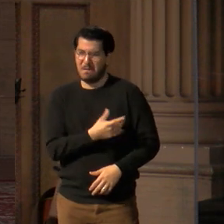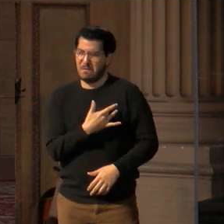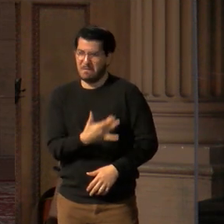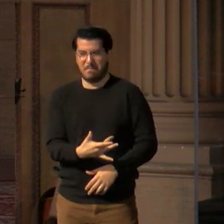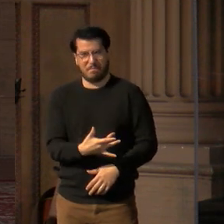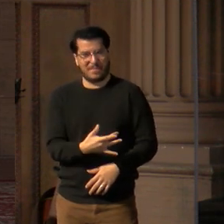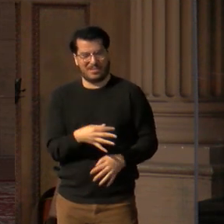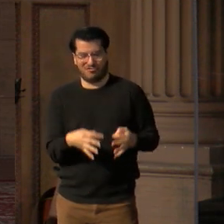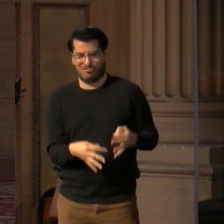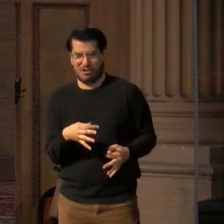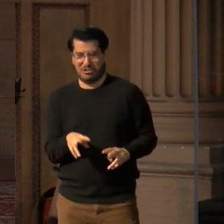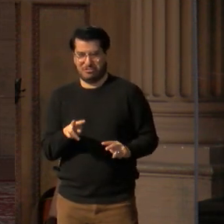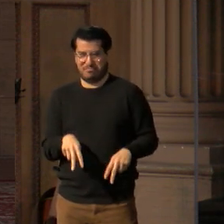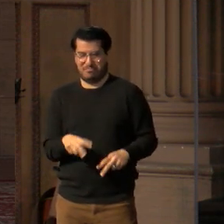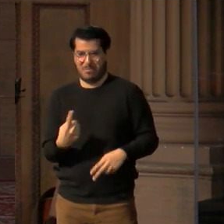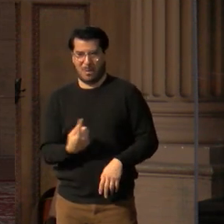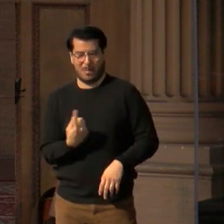they are.